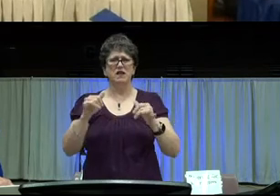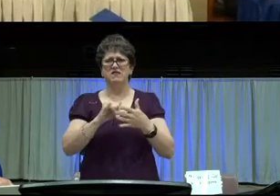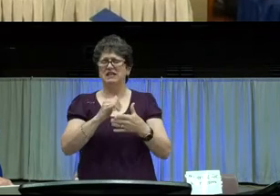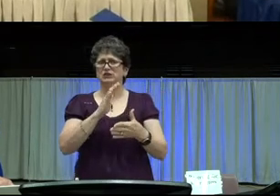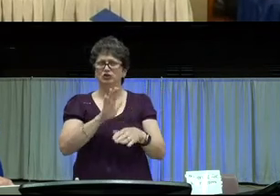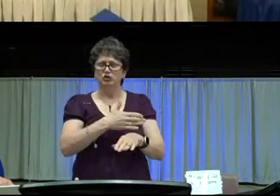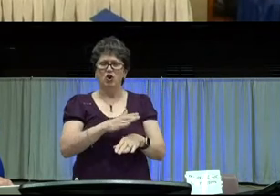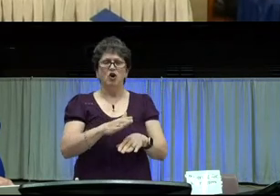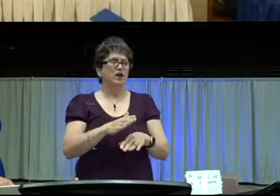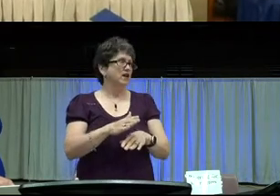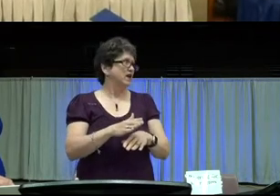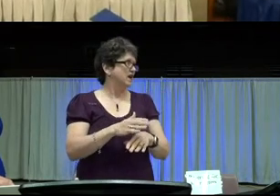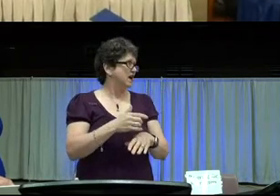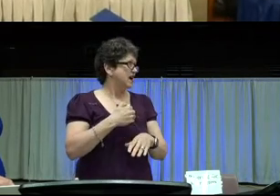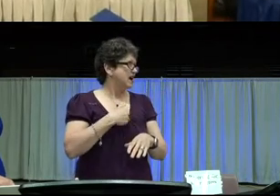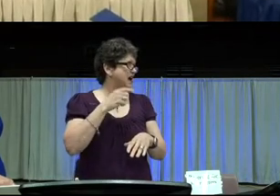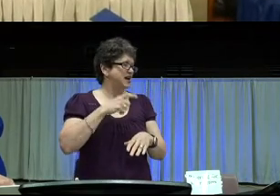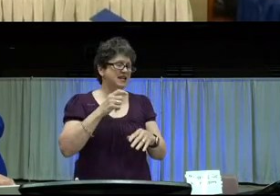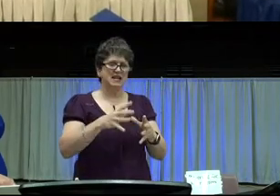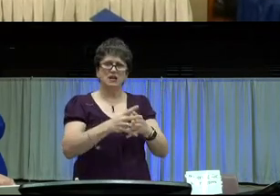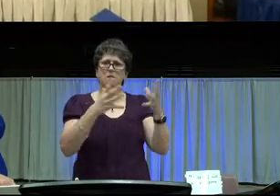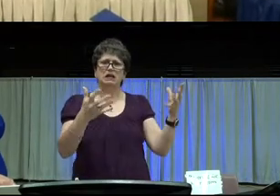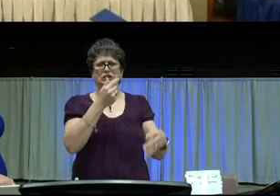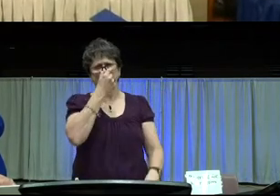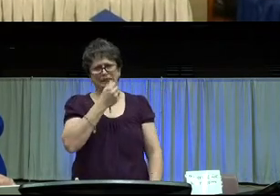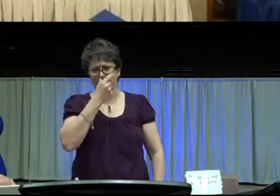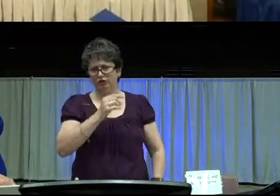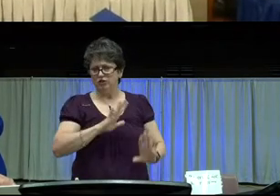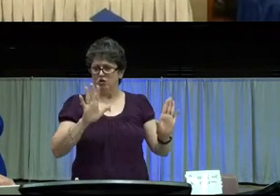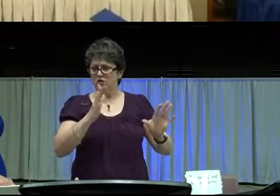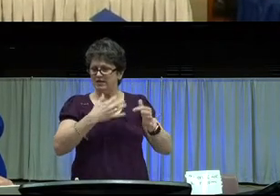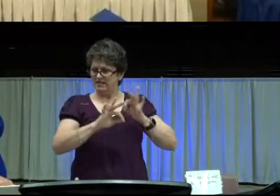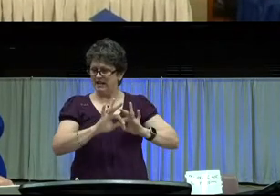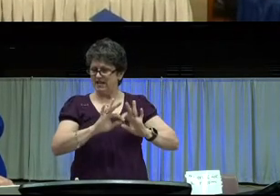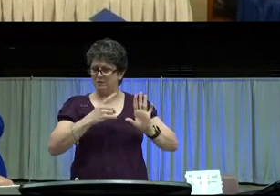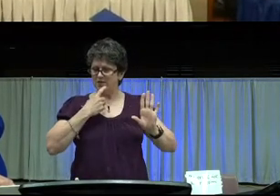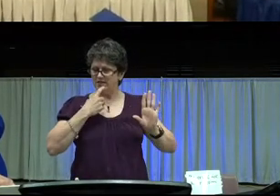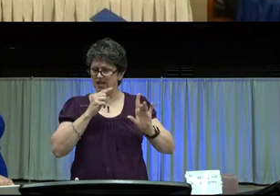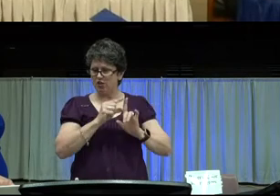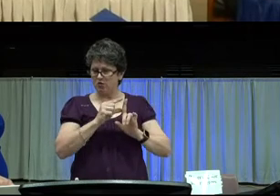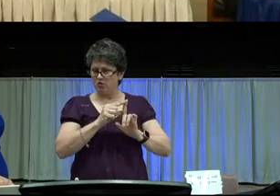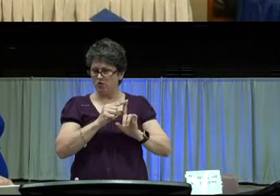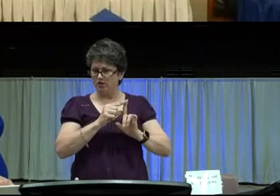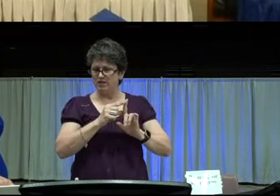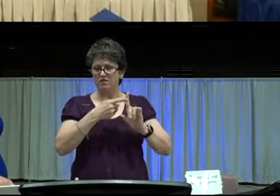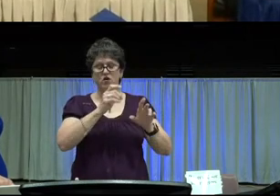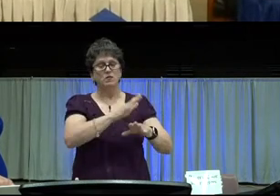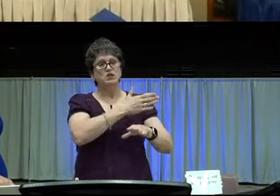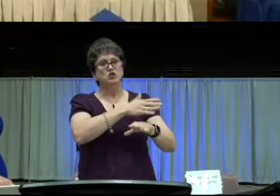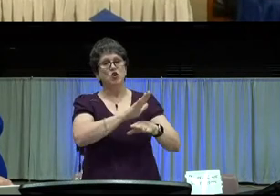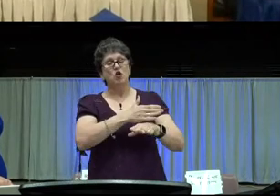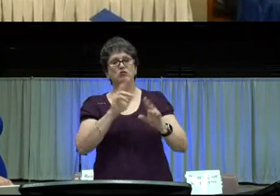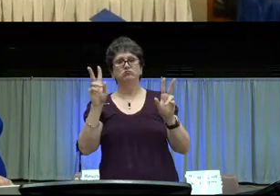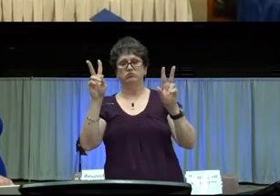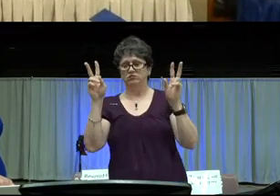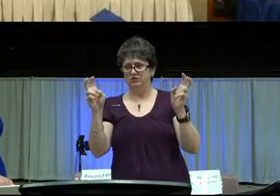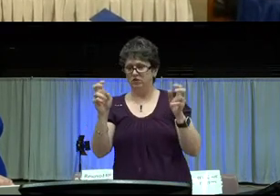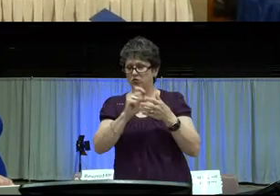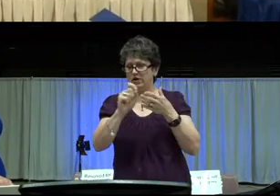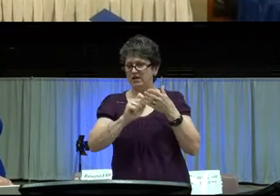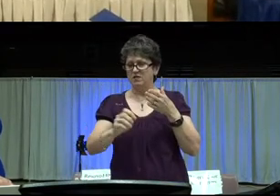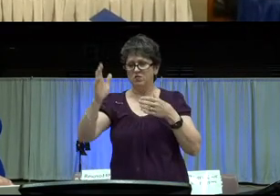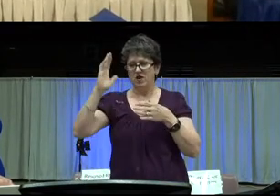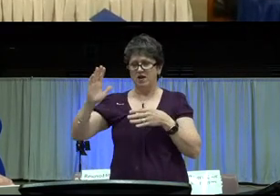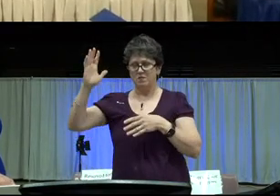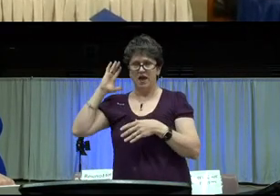I needed a whole bunch of those. So instead, I'm just going to say the words. It's from a song written